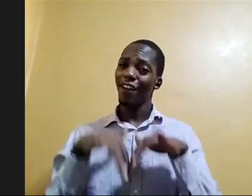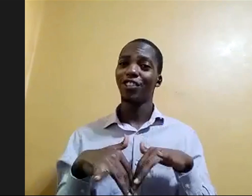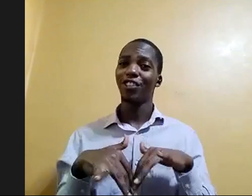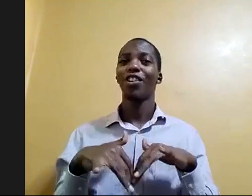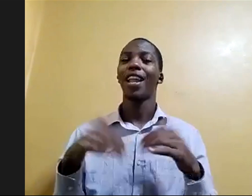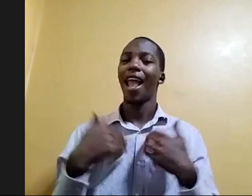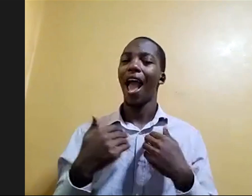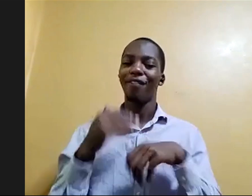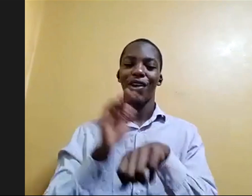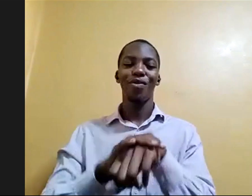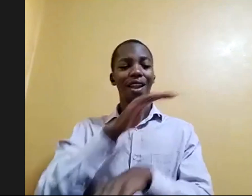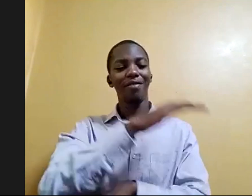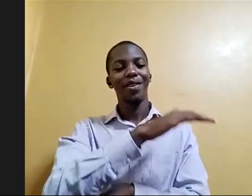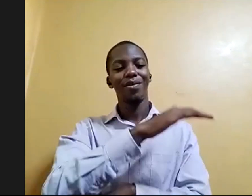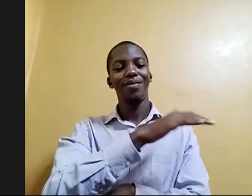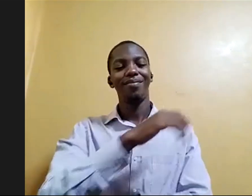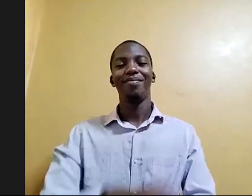afternoon.